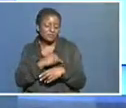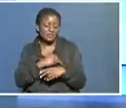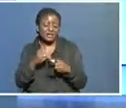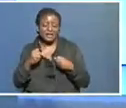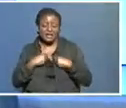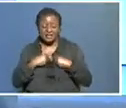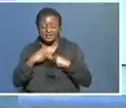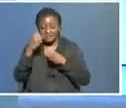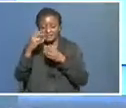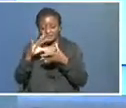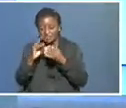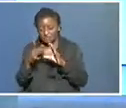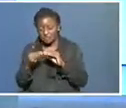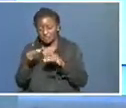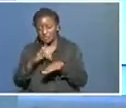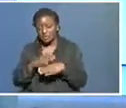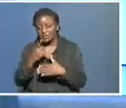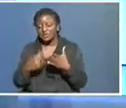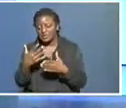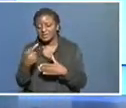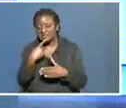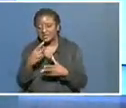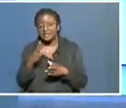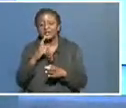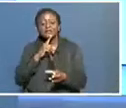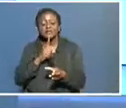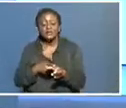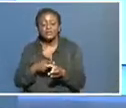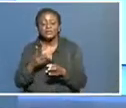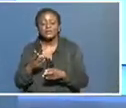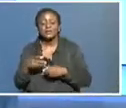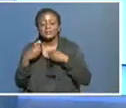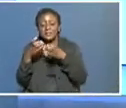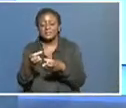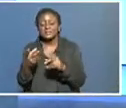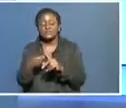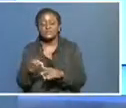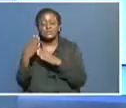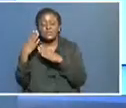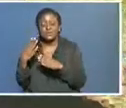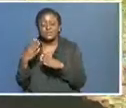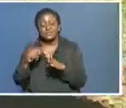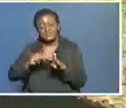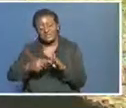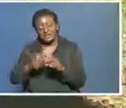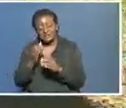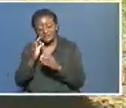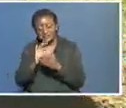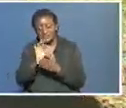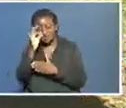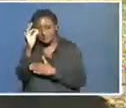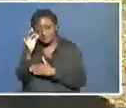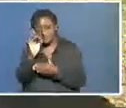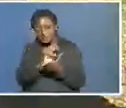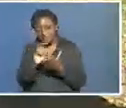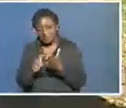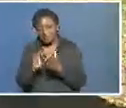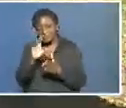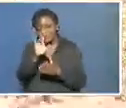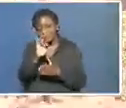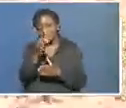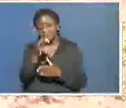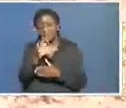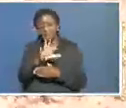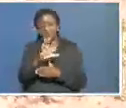commitment to the Bahamas and is the start of future investments. It's a $7.5 million investment, and